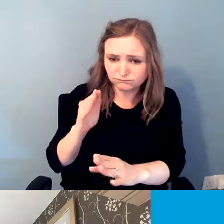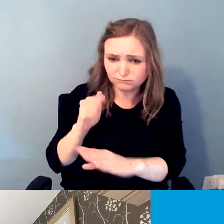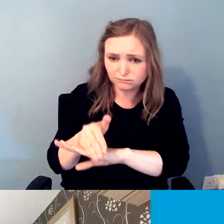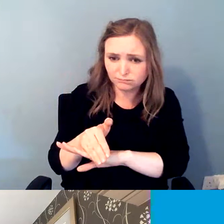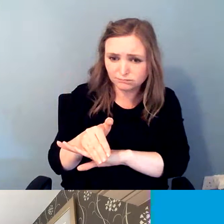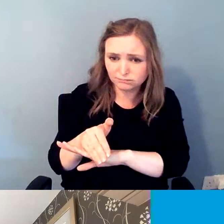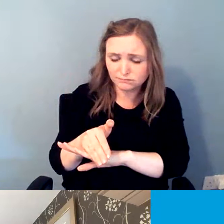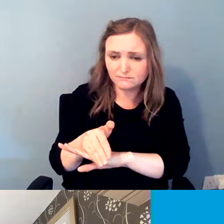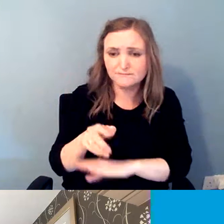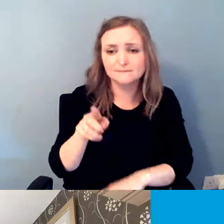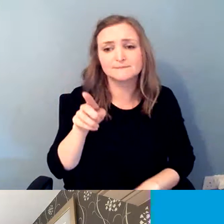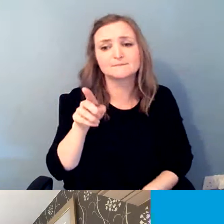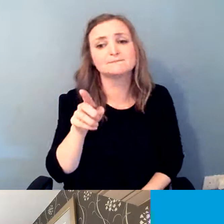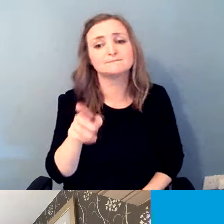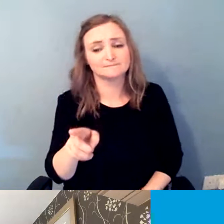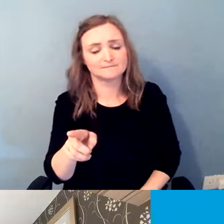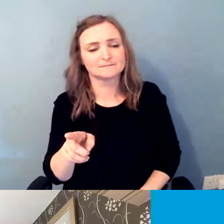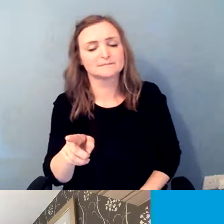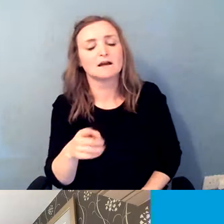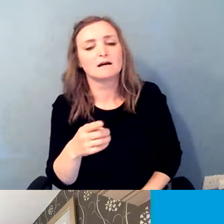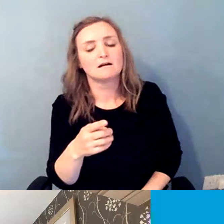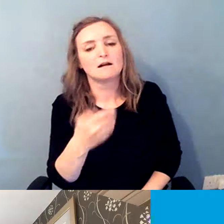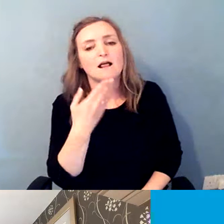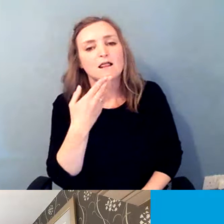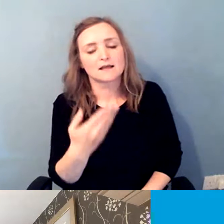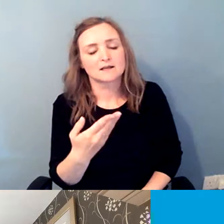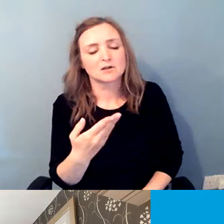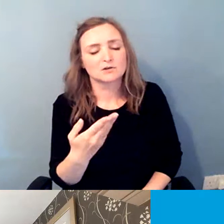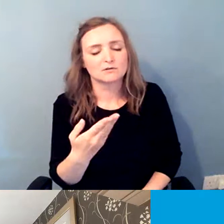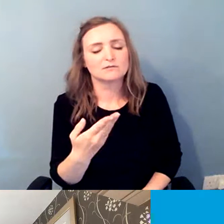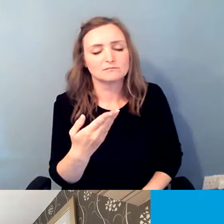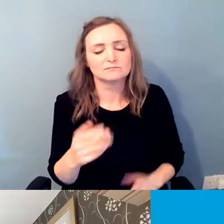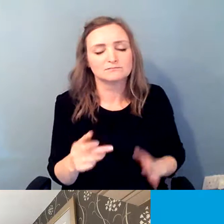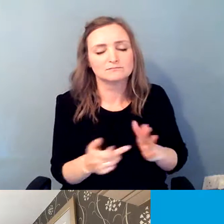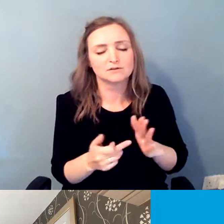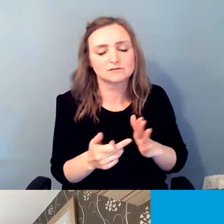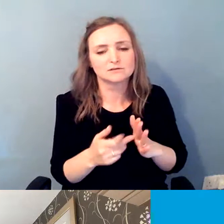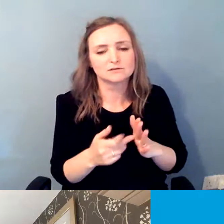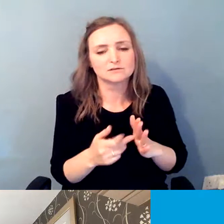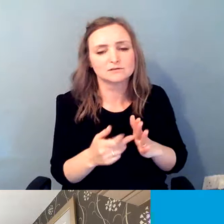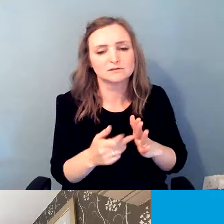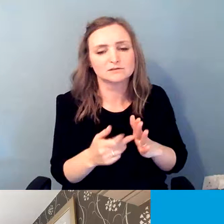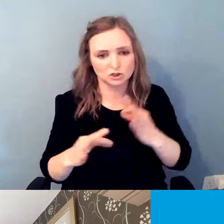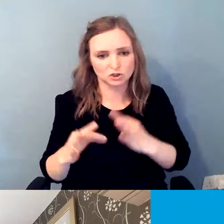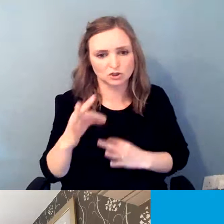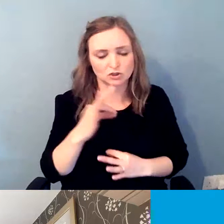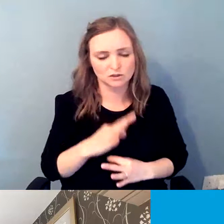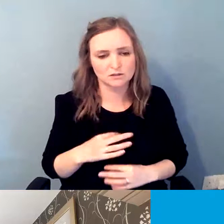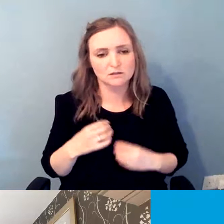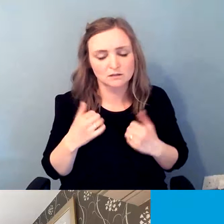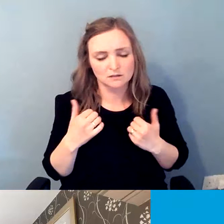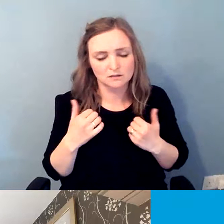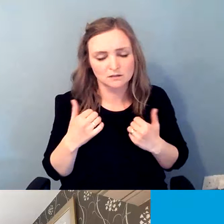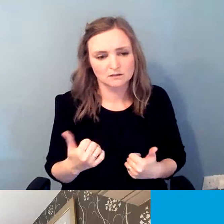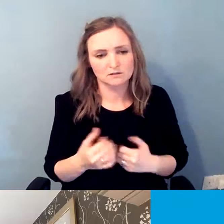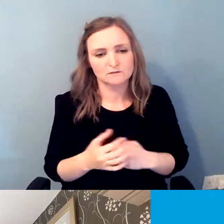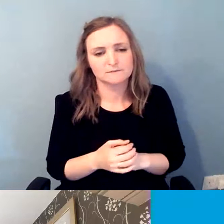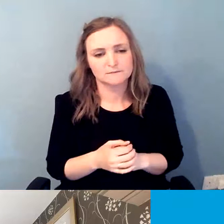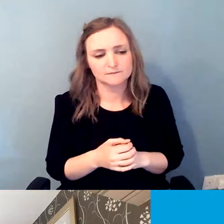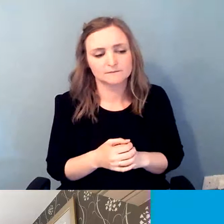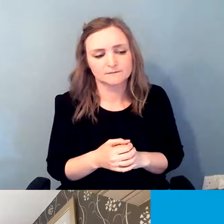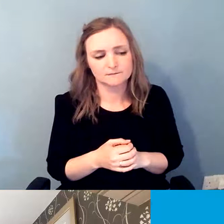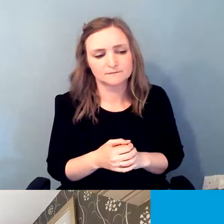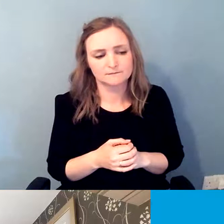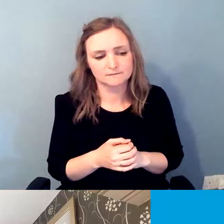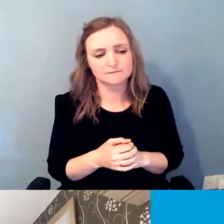Hi, Peter. Two really, really important questions. I think you're right. For years, we've done the